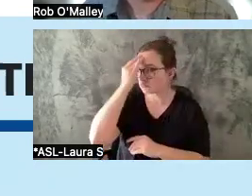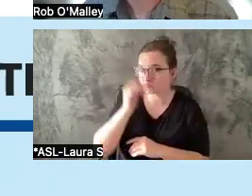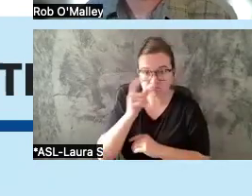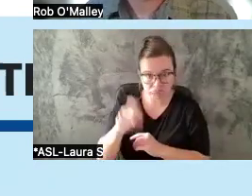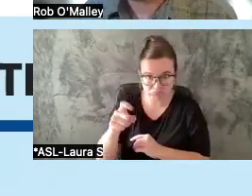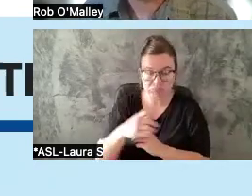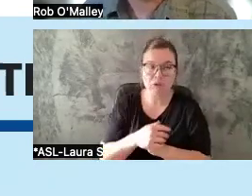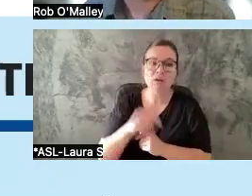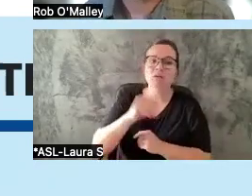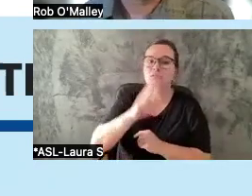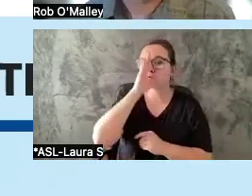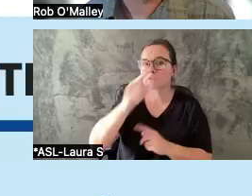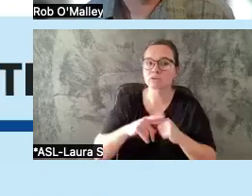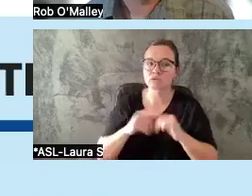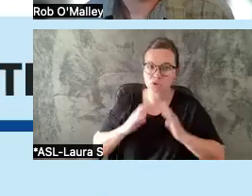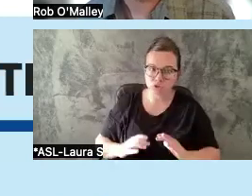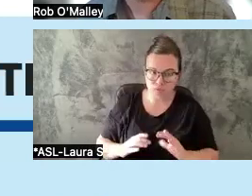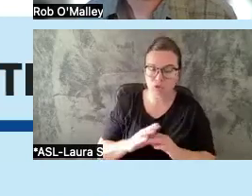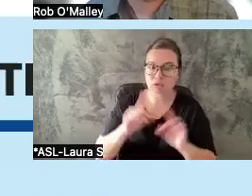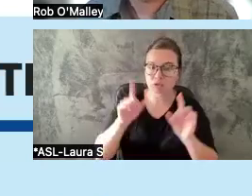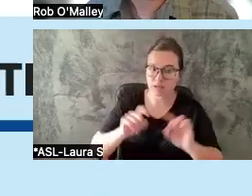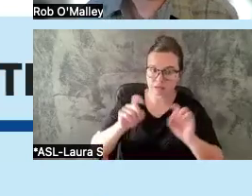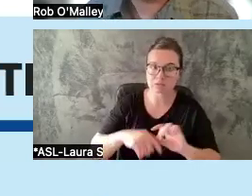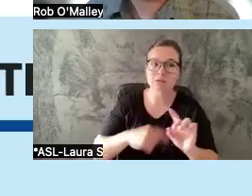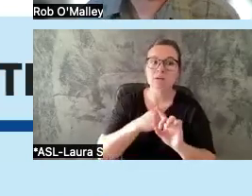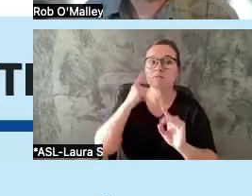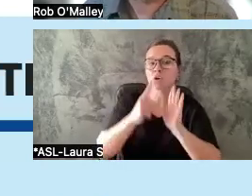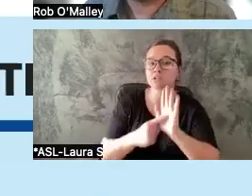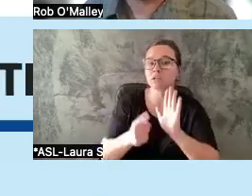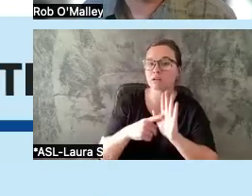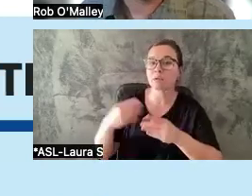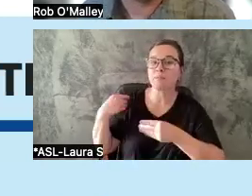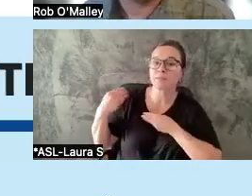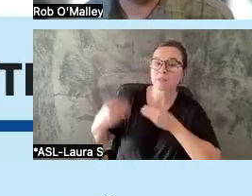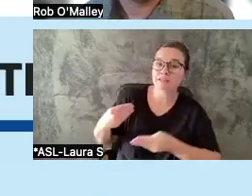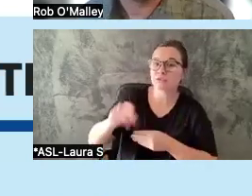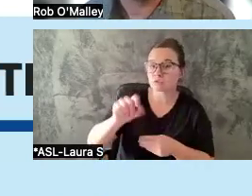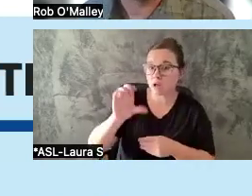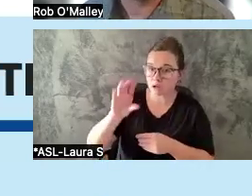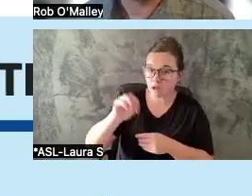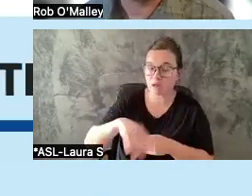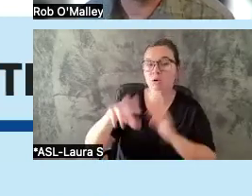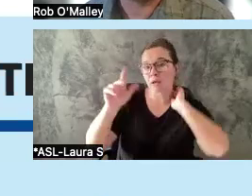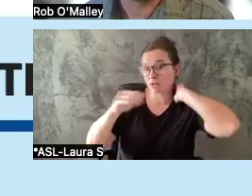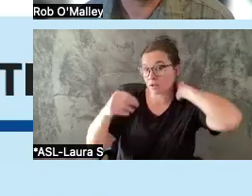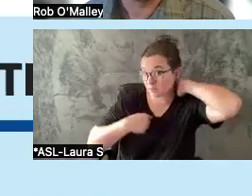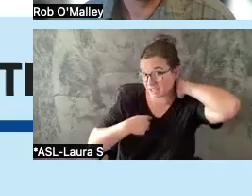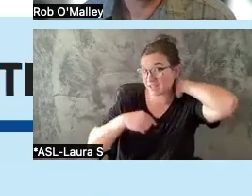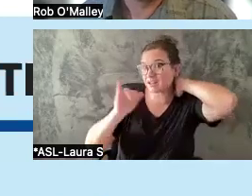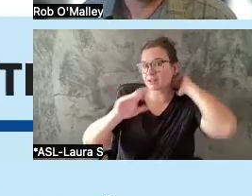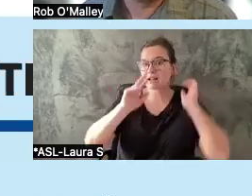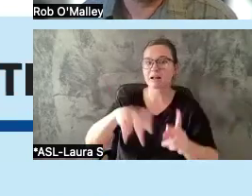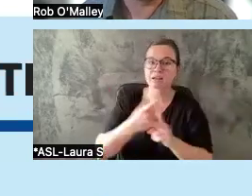are, direct-to-consumer DTC tests from, like, for example, Ancestry.com or 23andMe, that type of